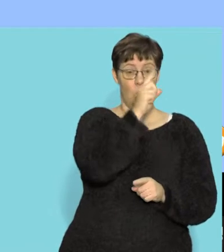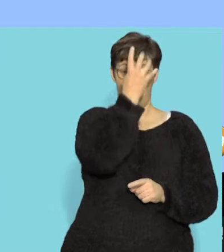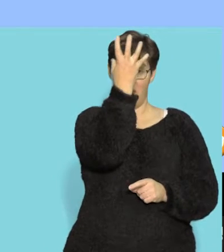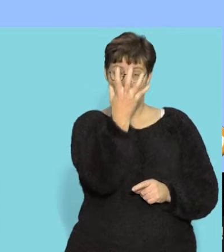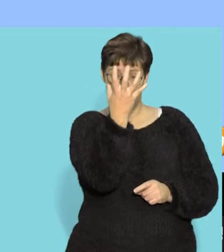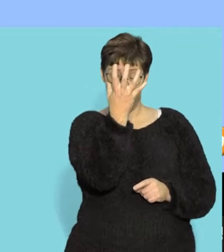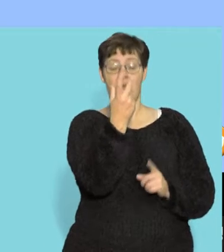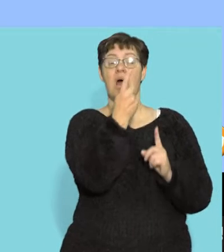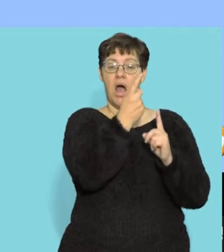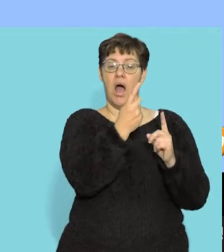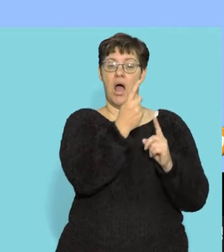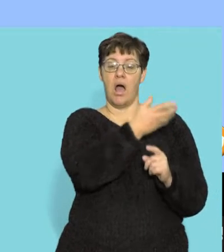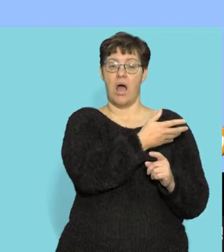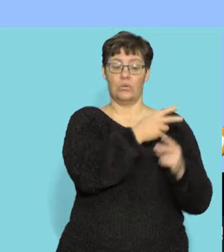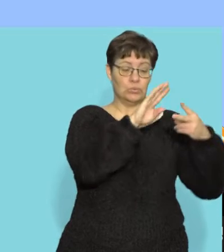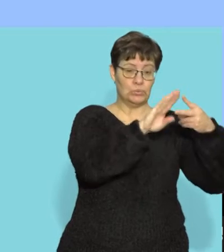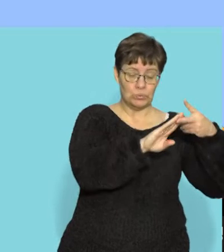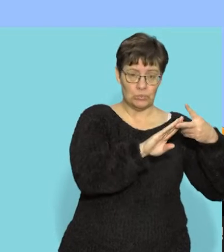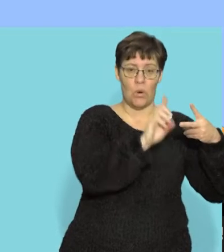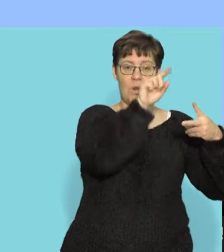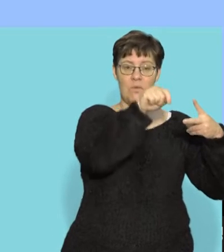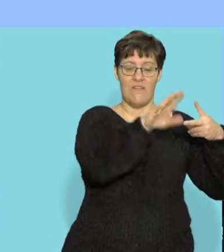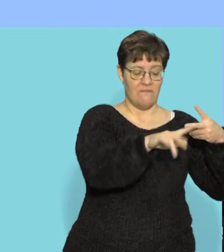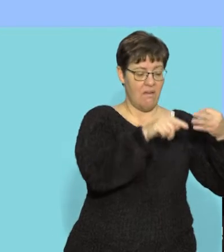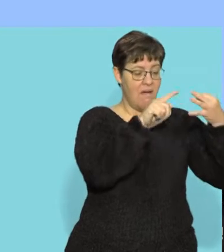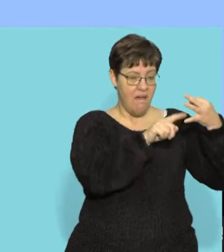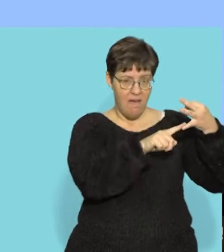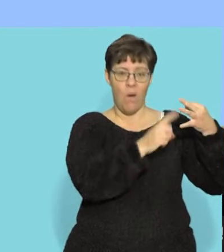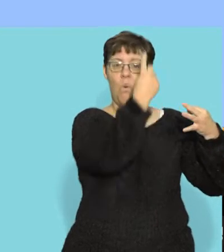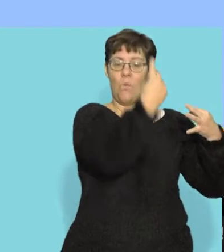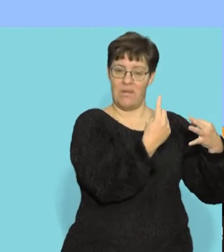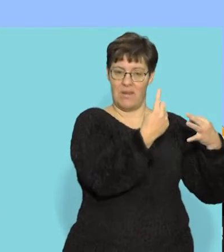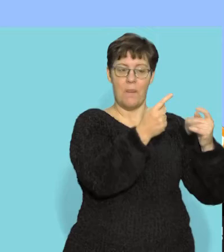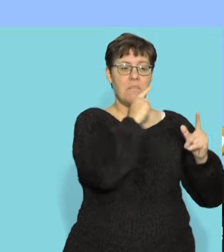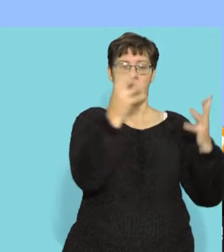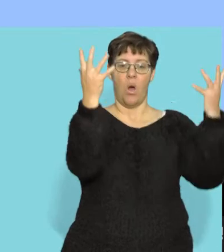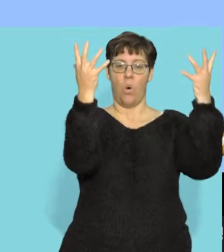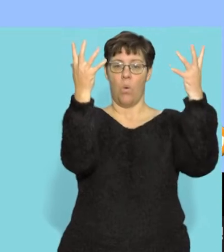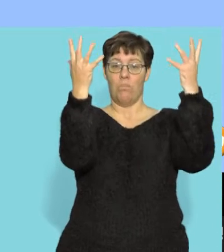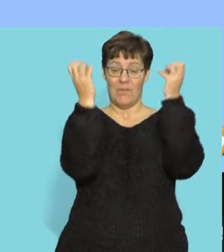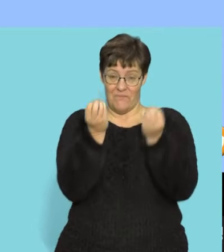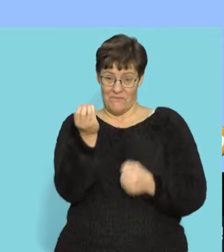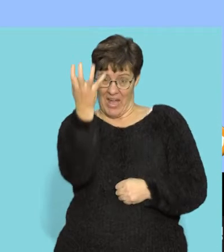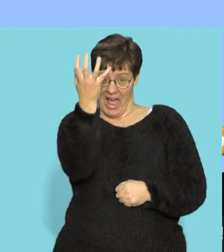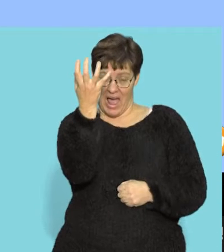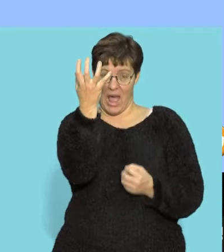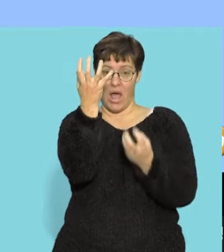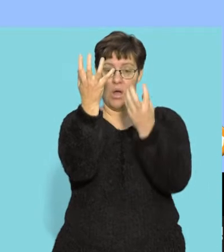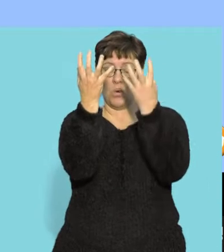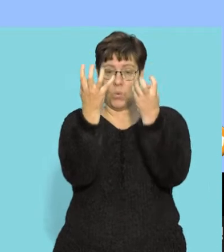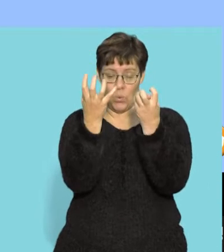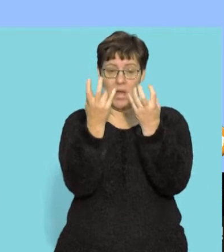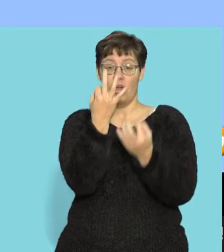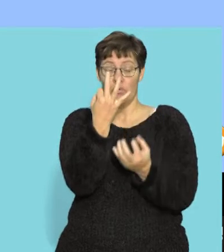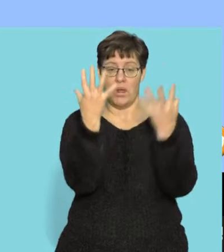drop in the current. Now, as we added these identical light bulbs in series, there is a drop in current. What does